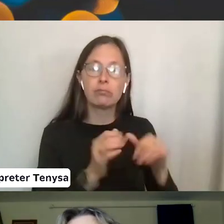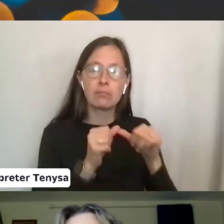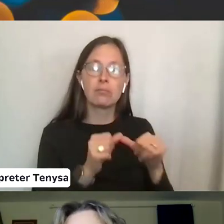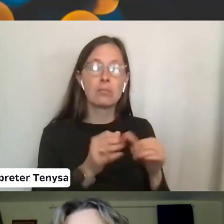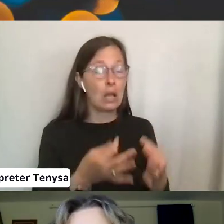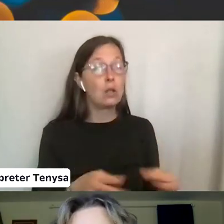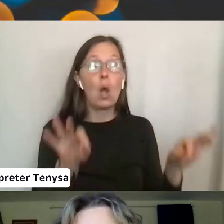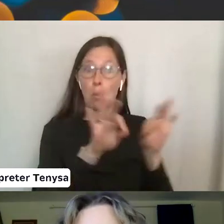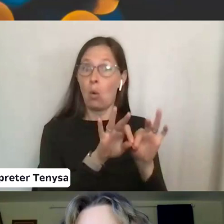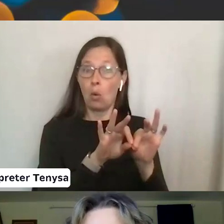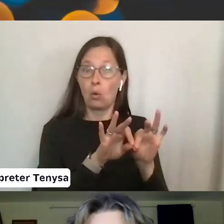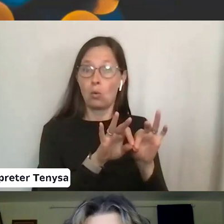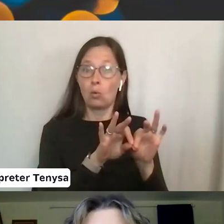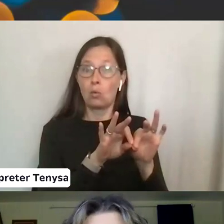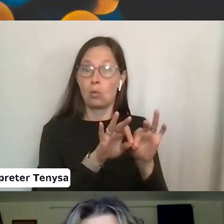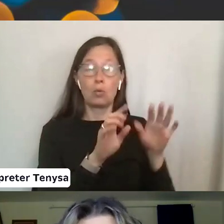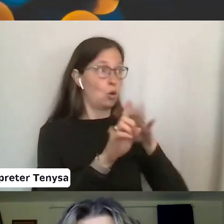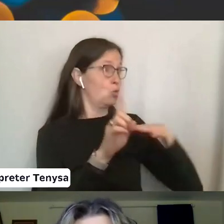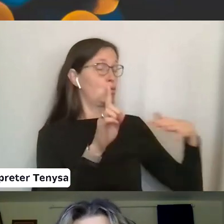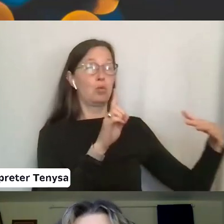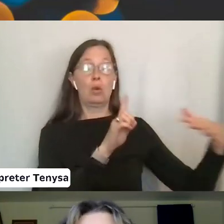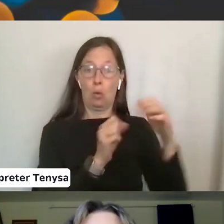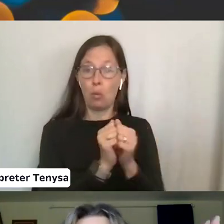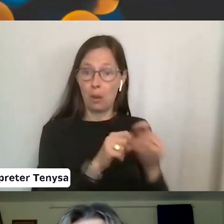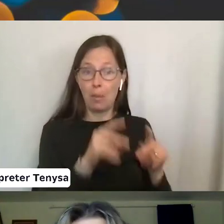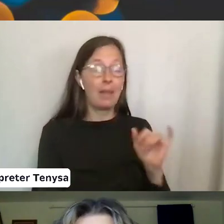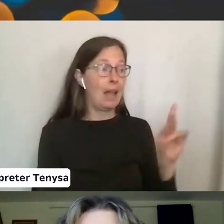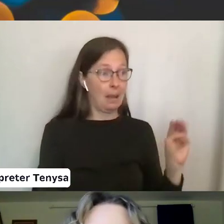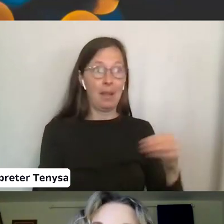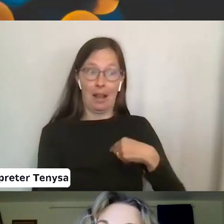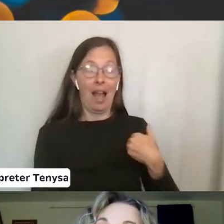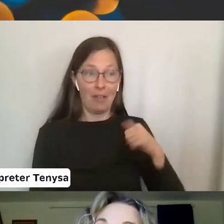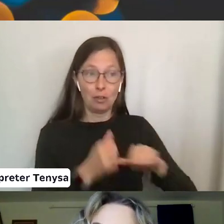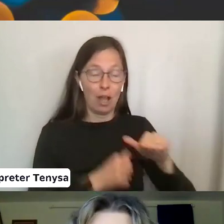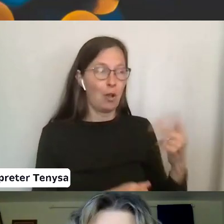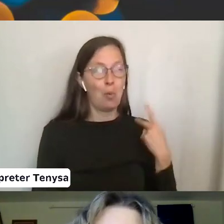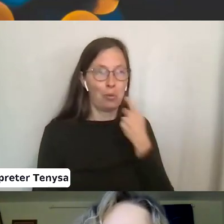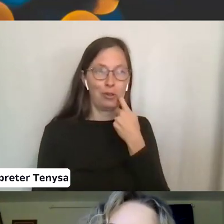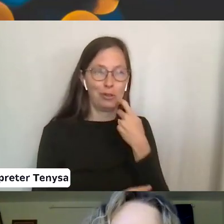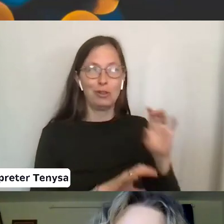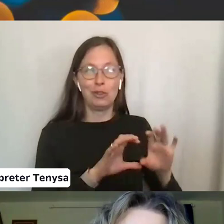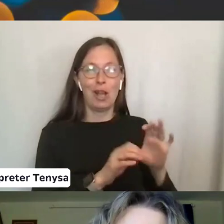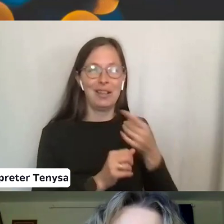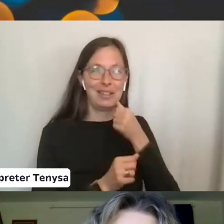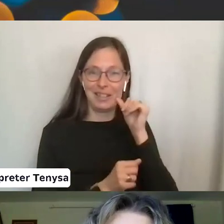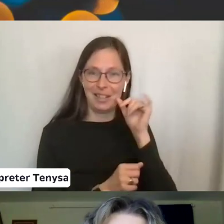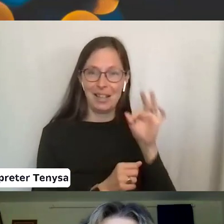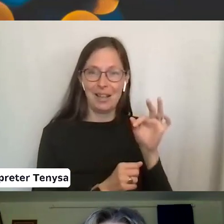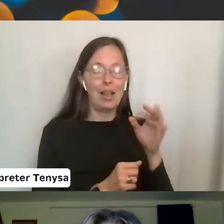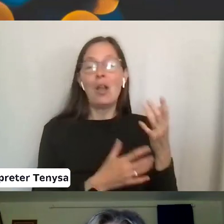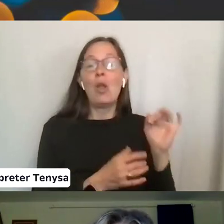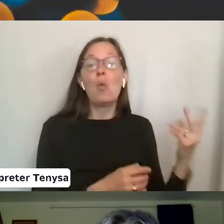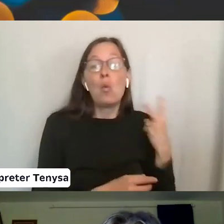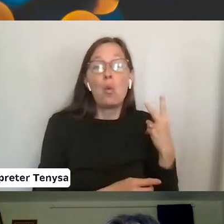important to surround yourself with people like Kim and I have each other. We were just talking yesterday about how we would disintegrate into dust if we did not have